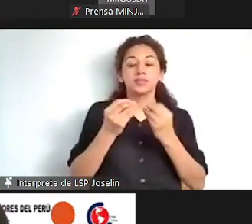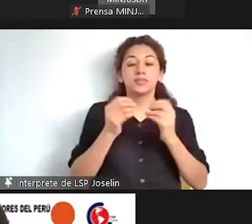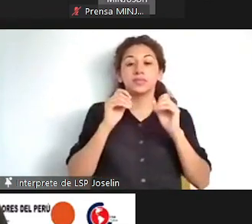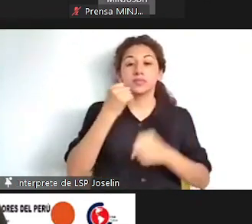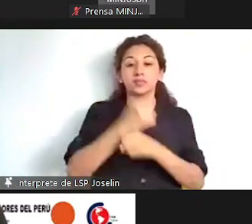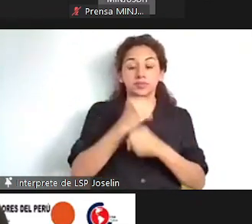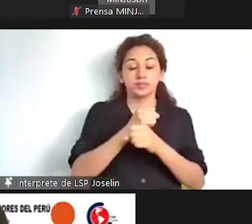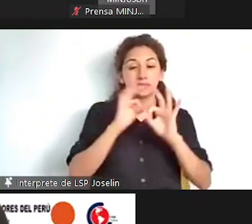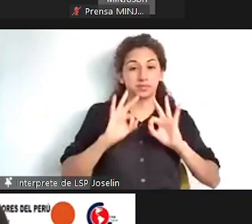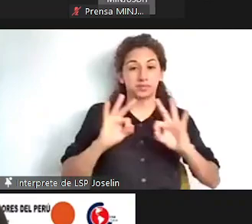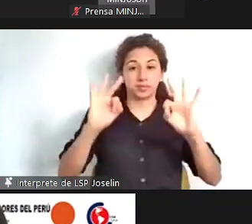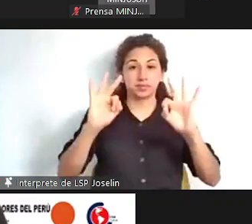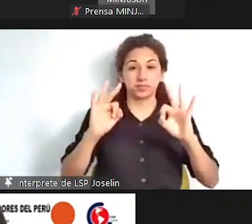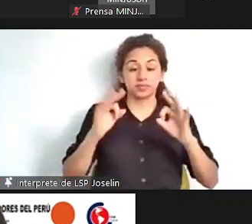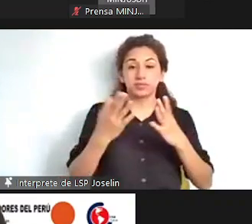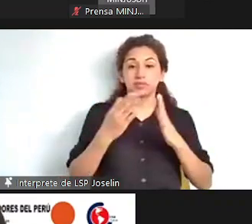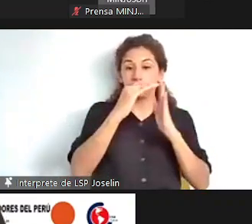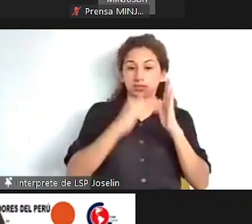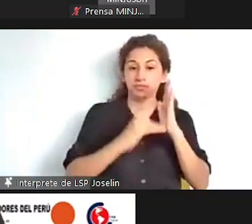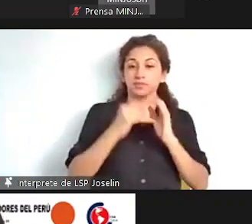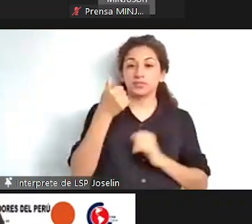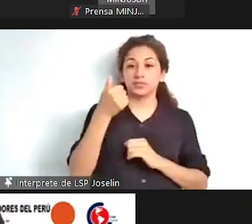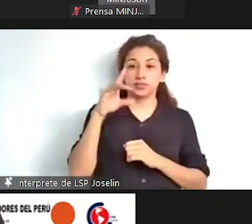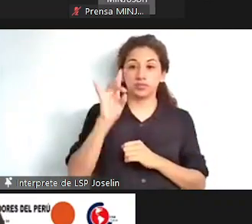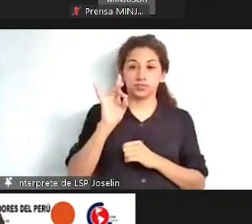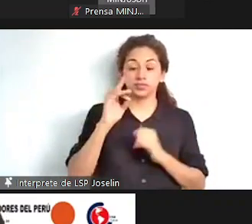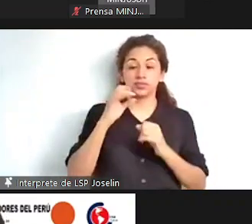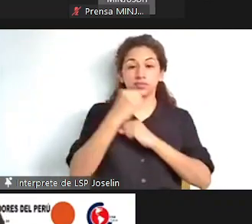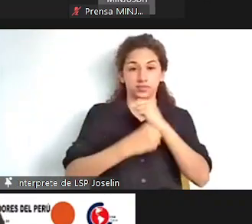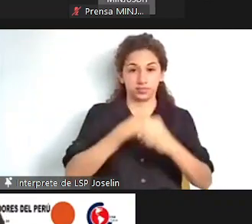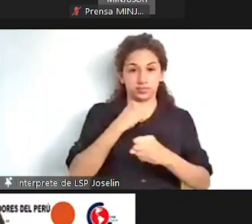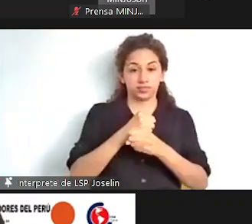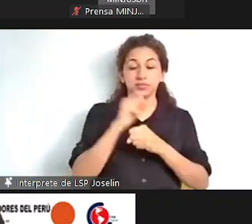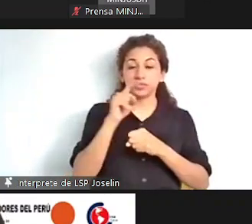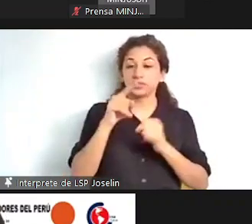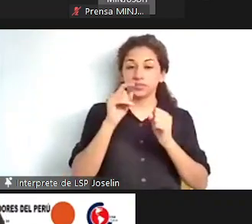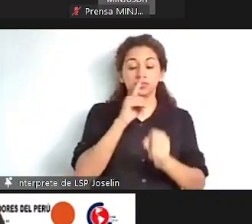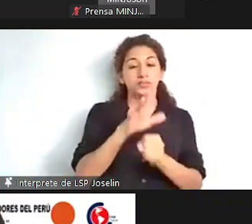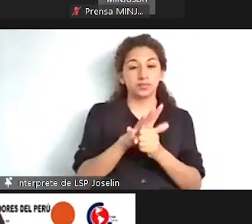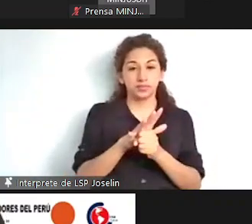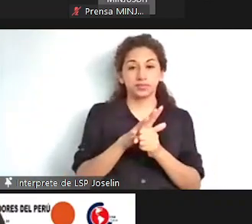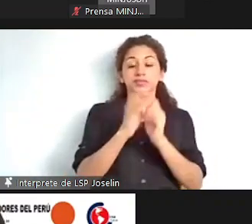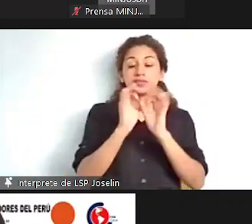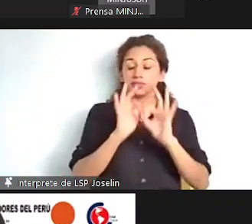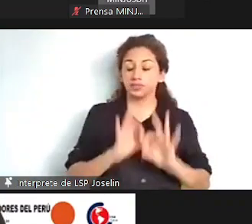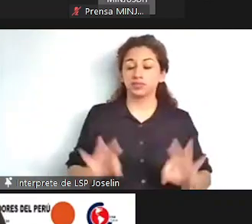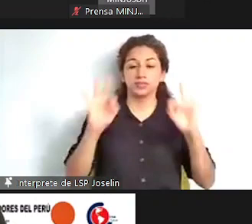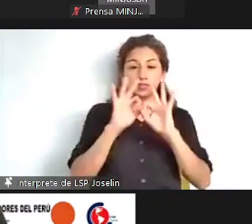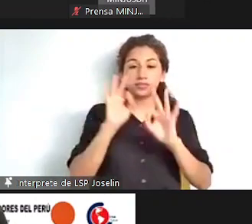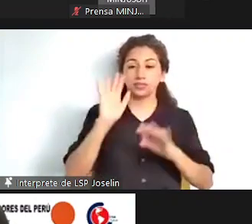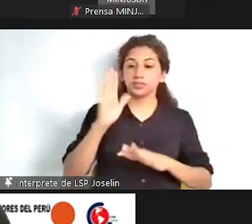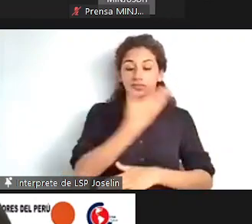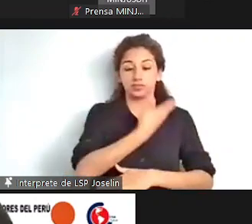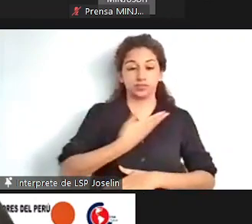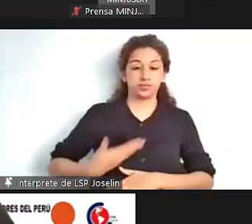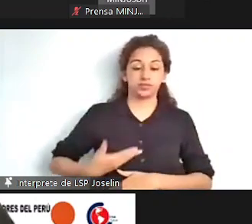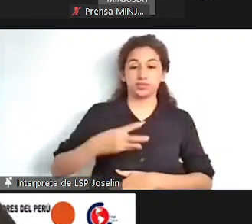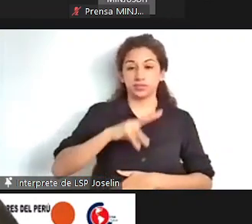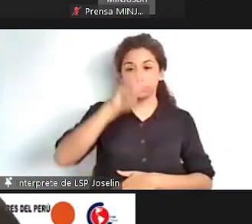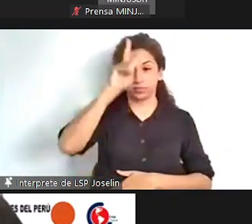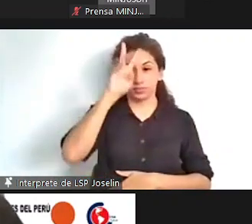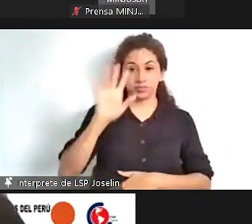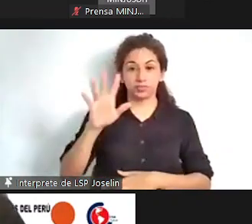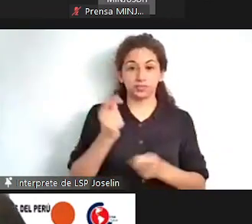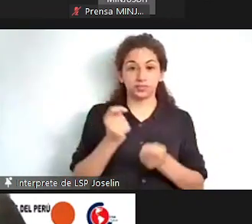these are all really important commitment being made by the government of peru which are indeed very very much welcomed by the